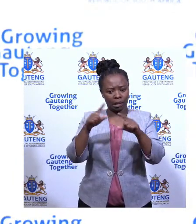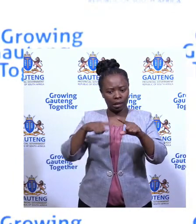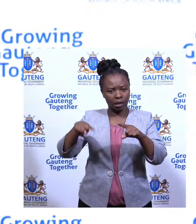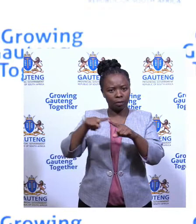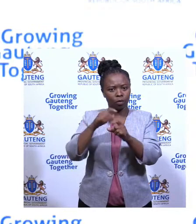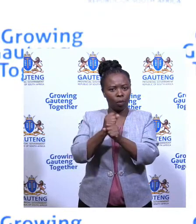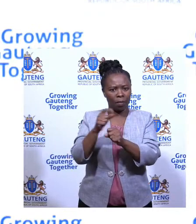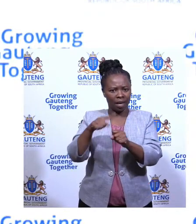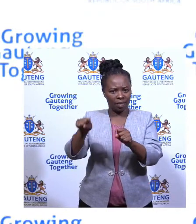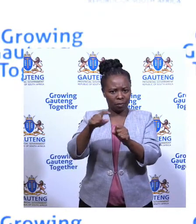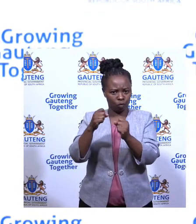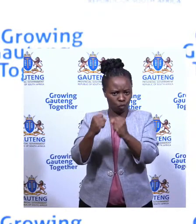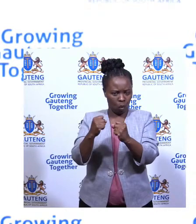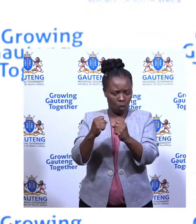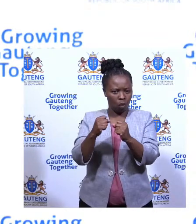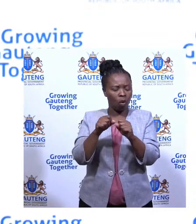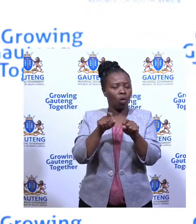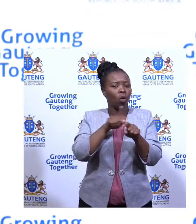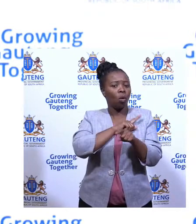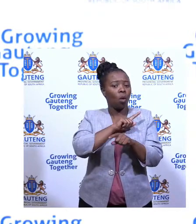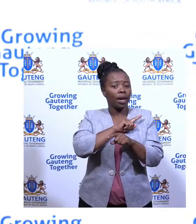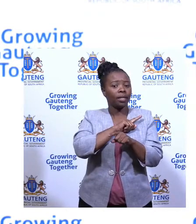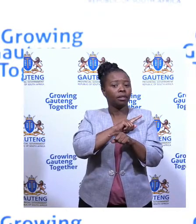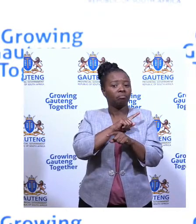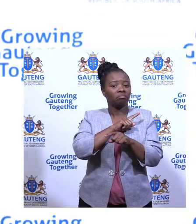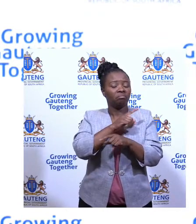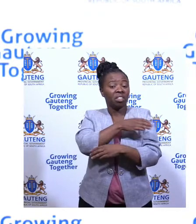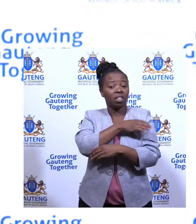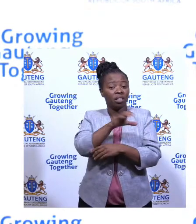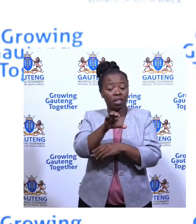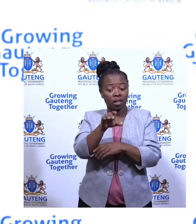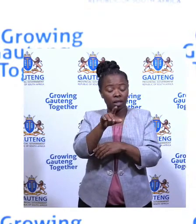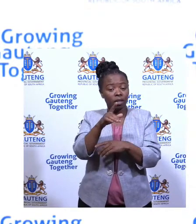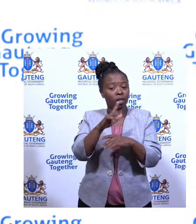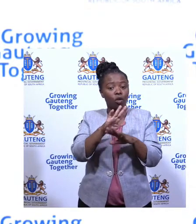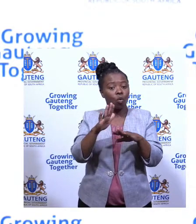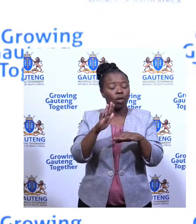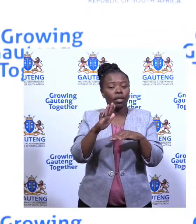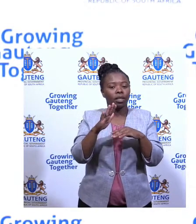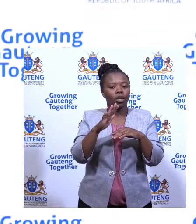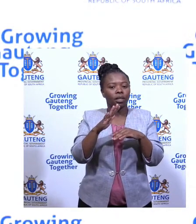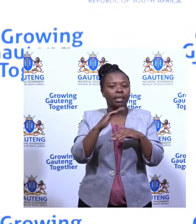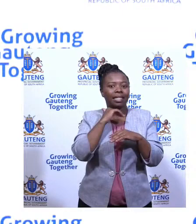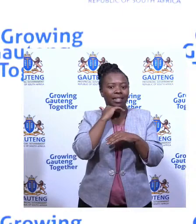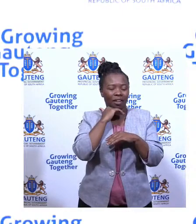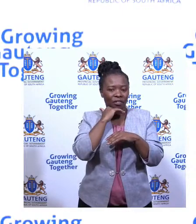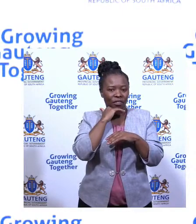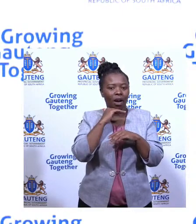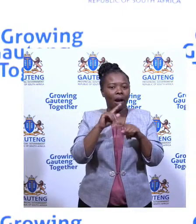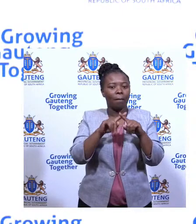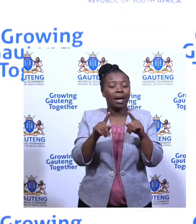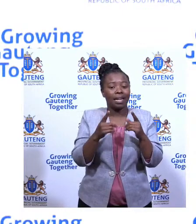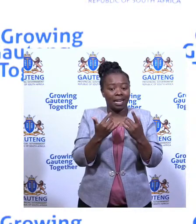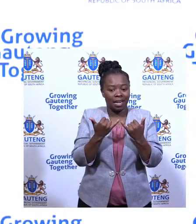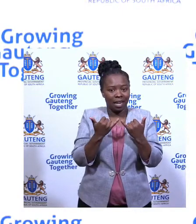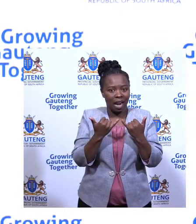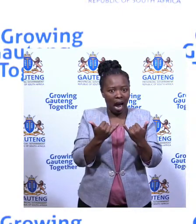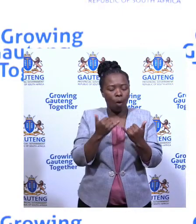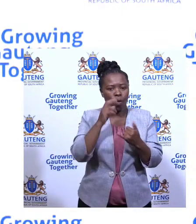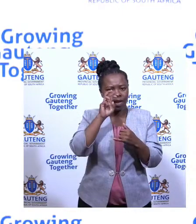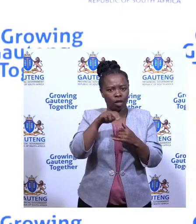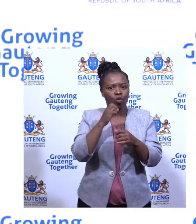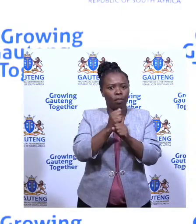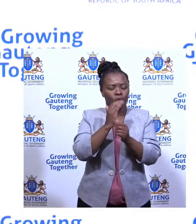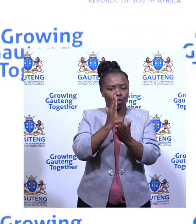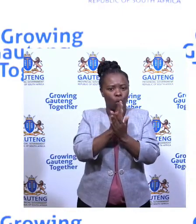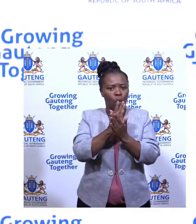even as we know that the capacity is not being stretched at the moment. We need to ensure that we will be ready when